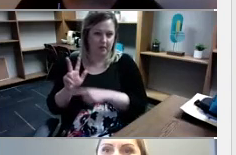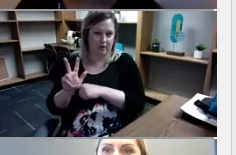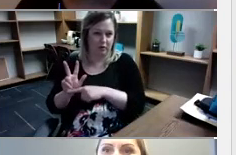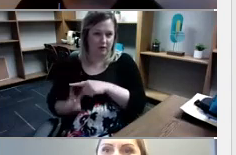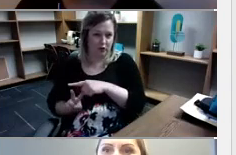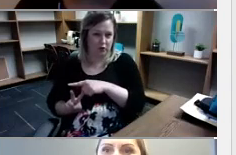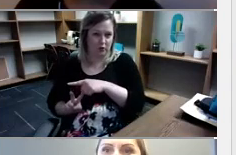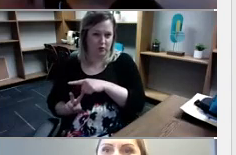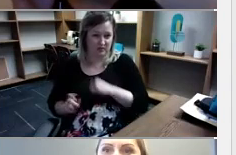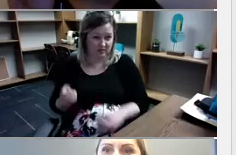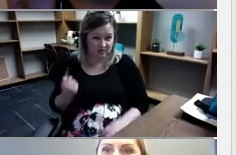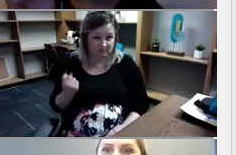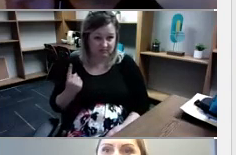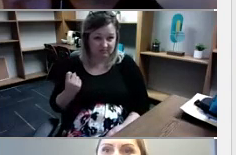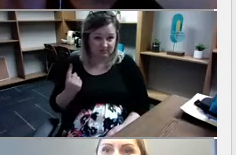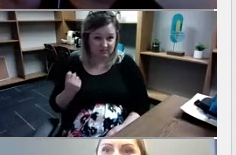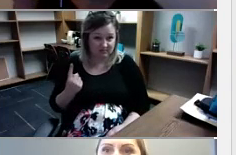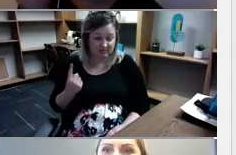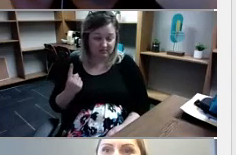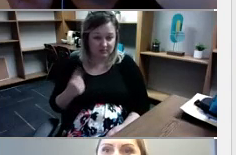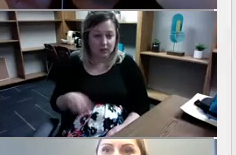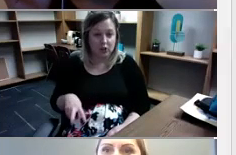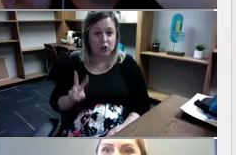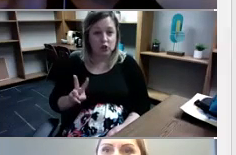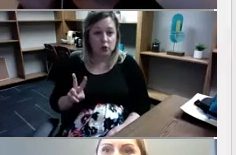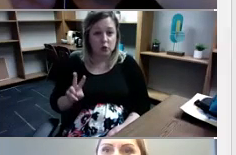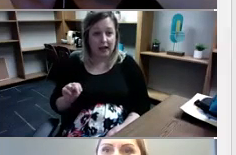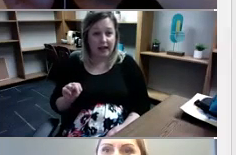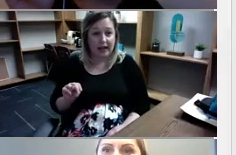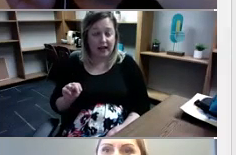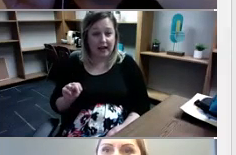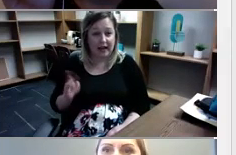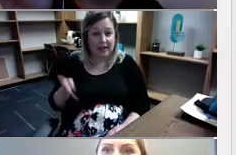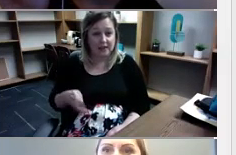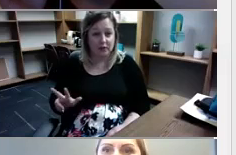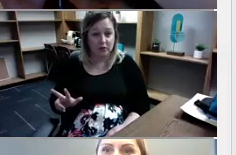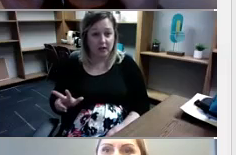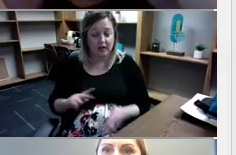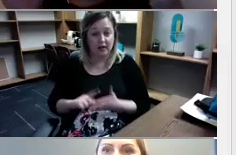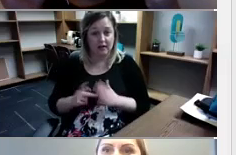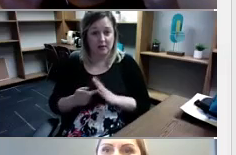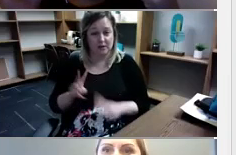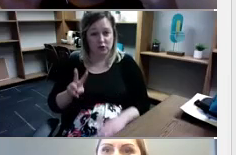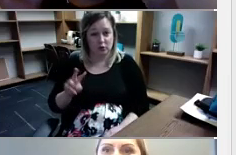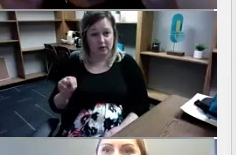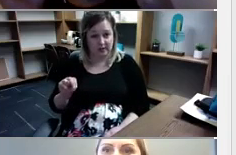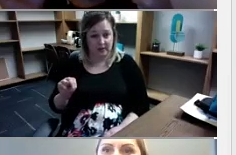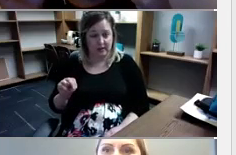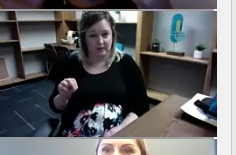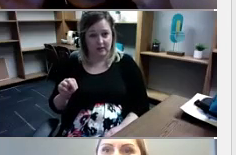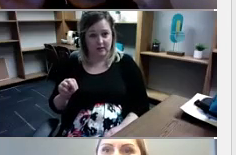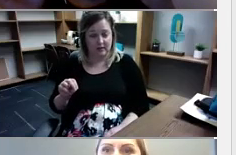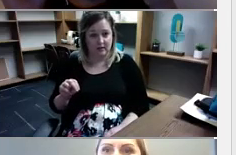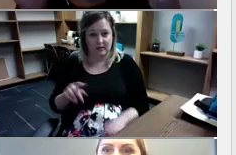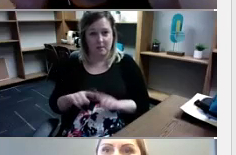Does that make sense? Because 2n by 3 means 2/3 of the part. So consider that as 1 part, right? The other part is half